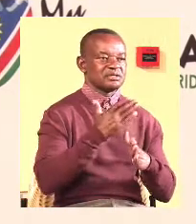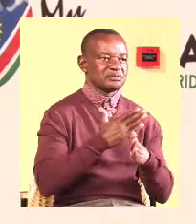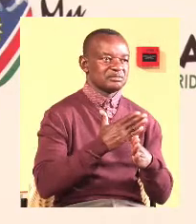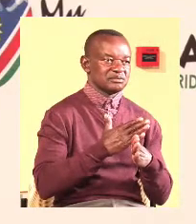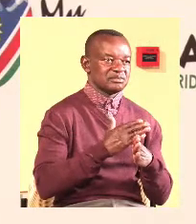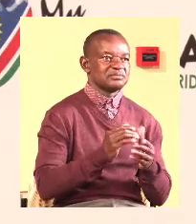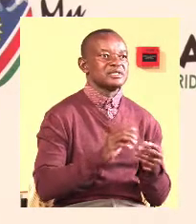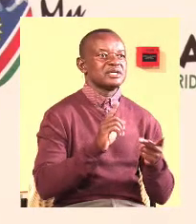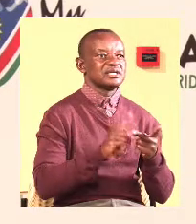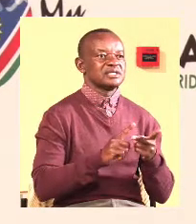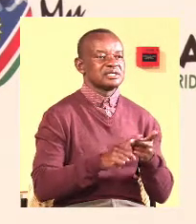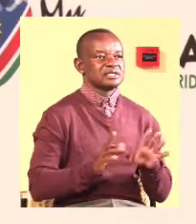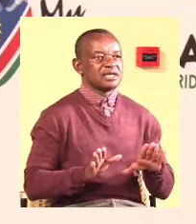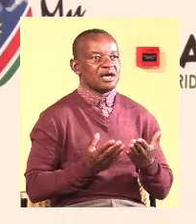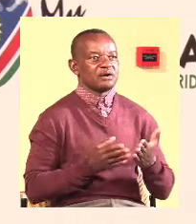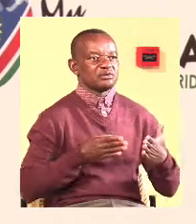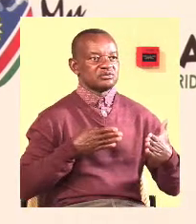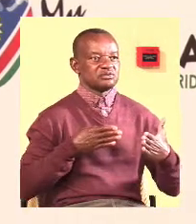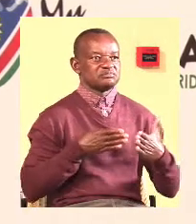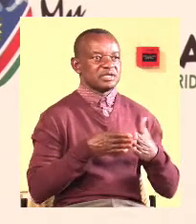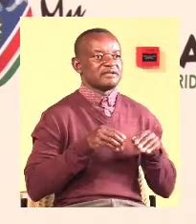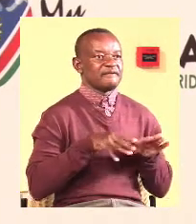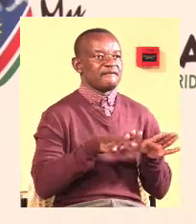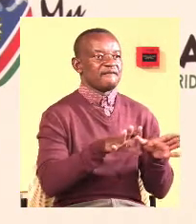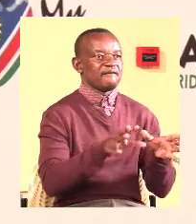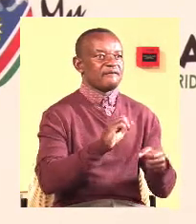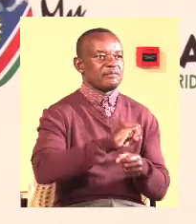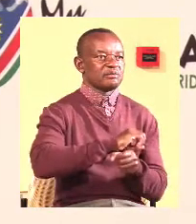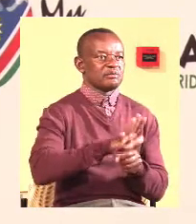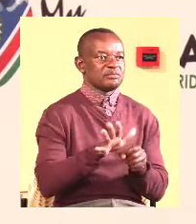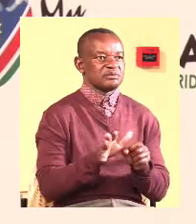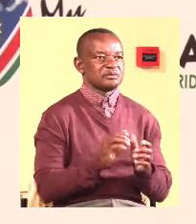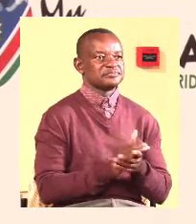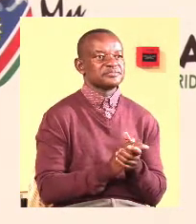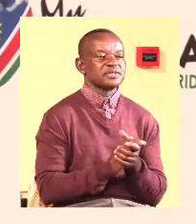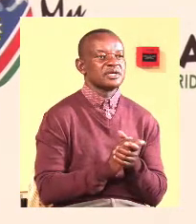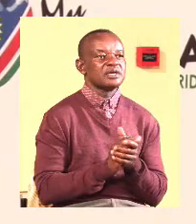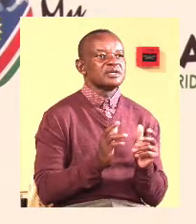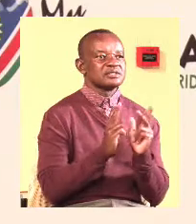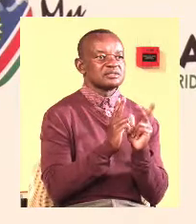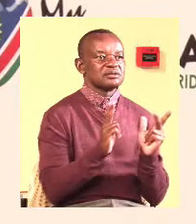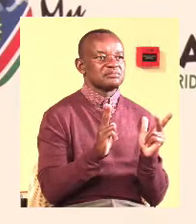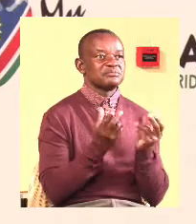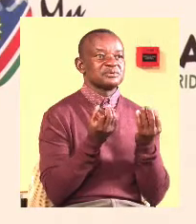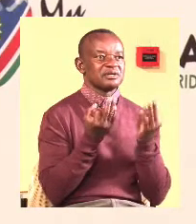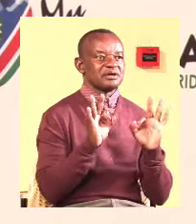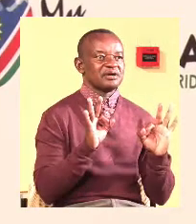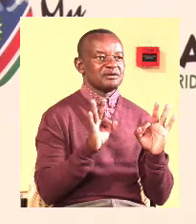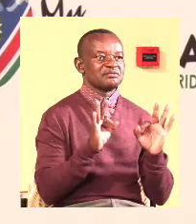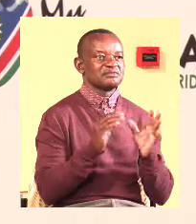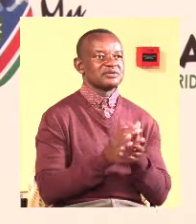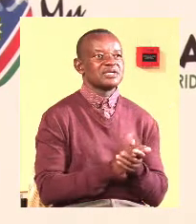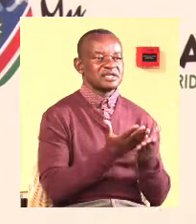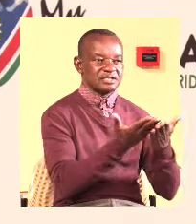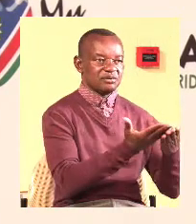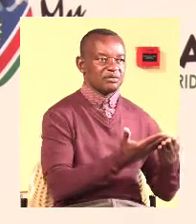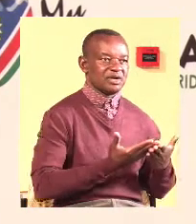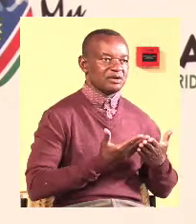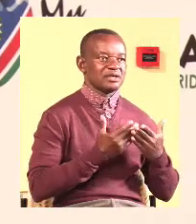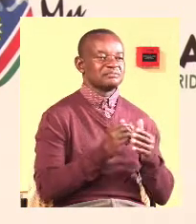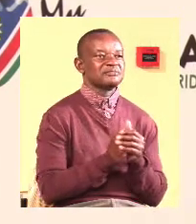COVID-19 prevention. So feel welcome to come and visit our regional health directorate and have